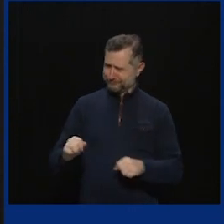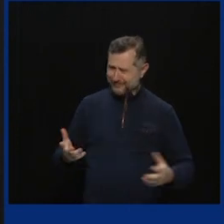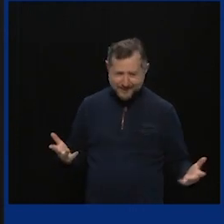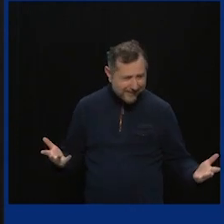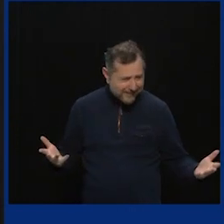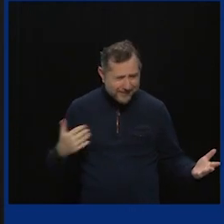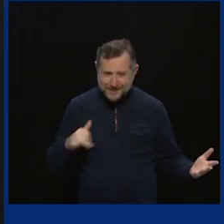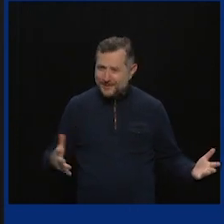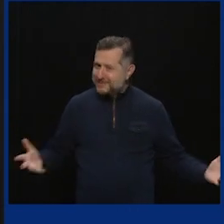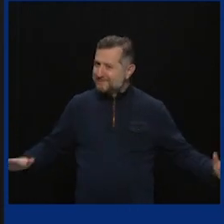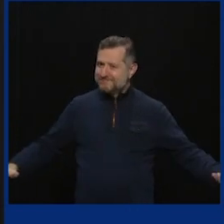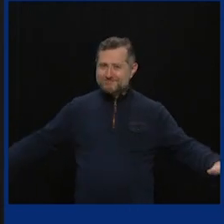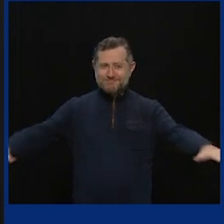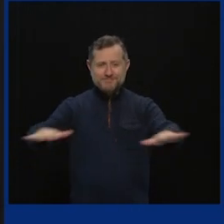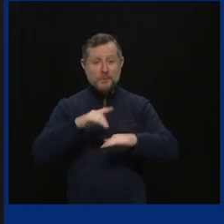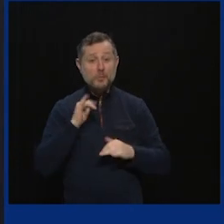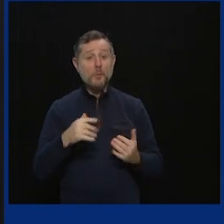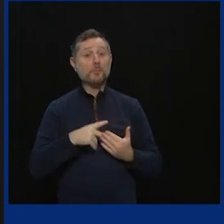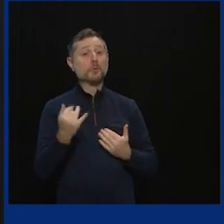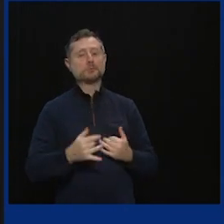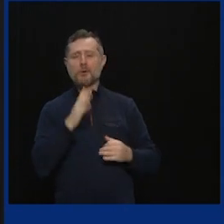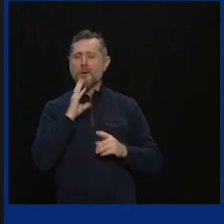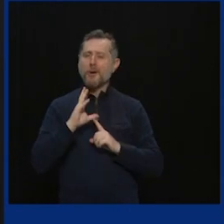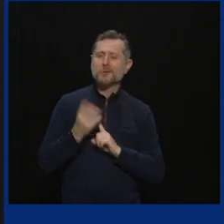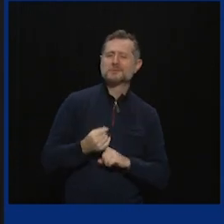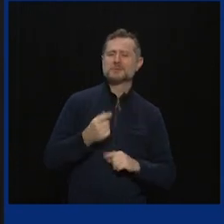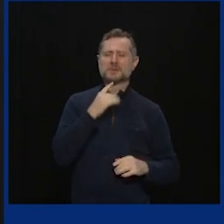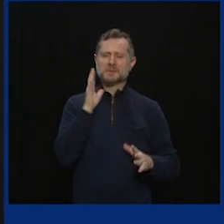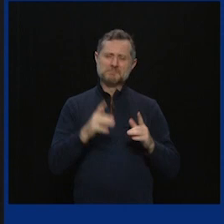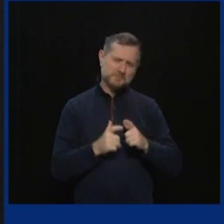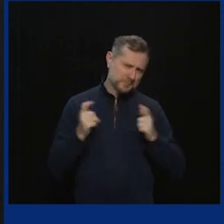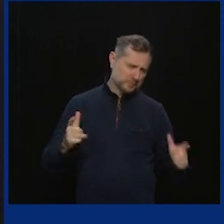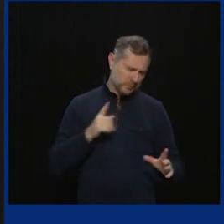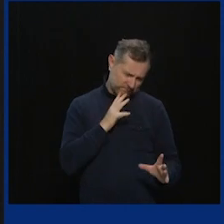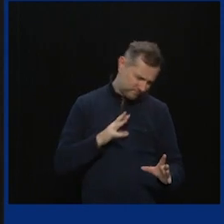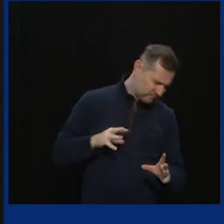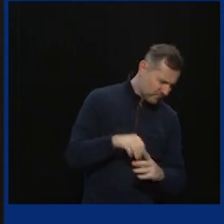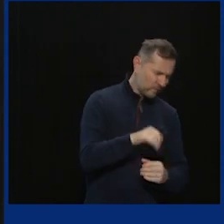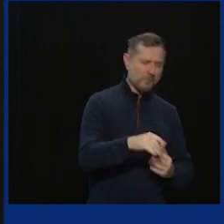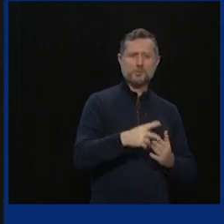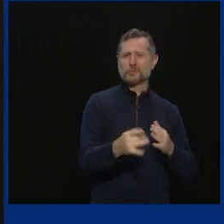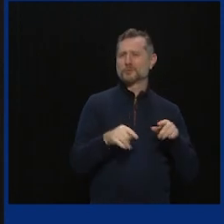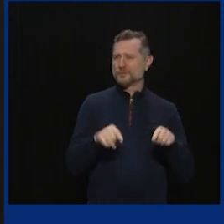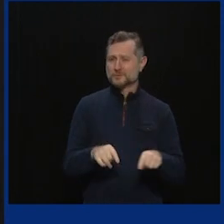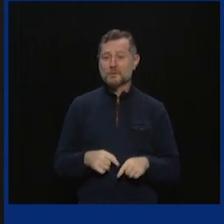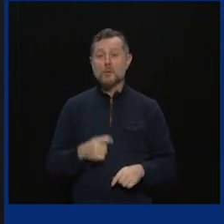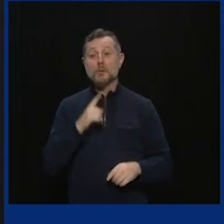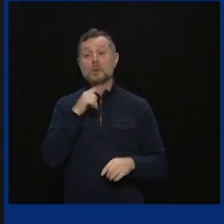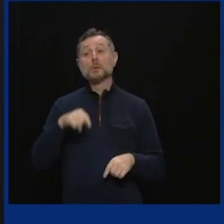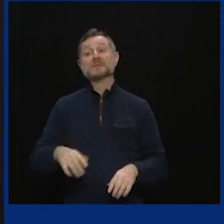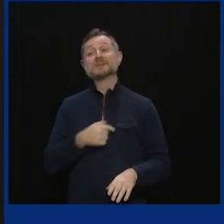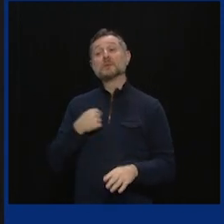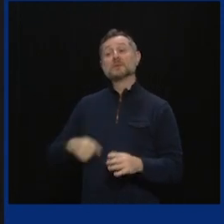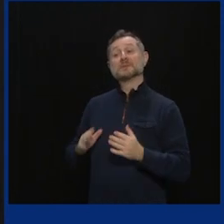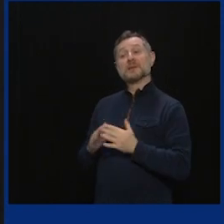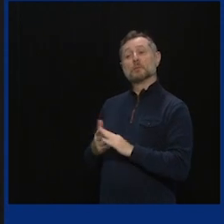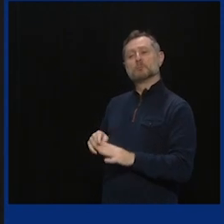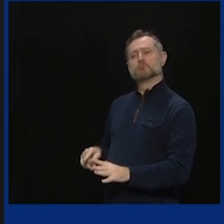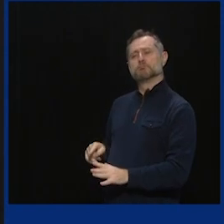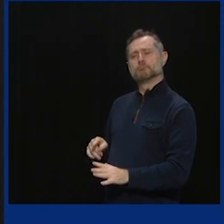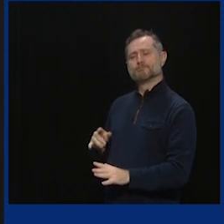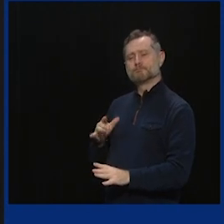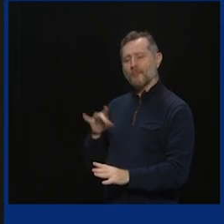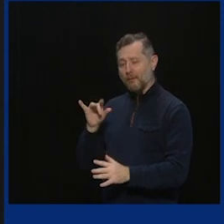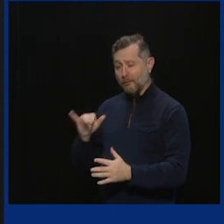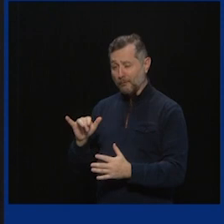And arts and culture is a big part of that. Chinatown is a jewel of New York City, and we should not forget it.